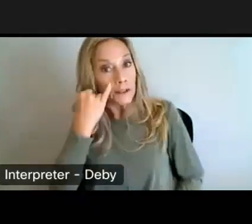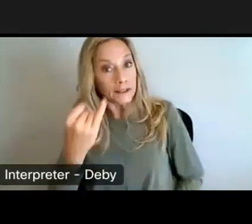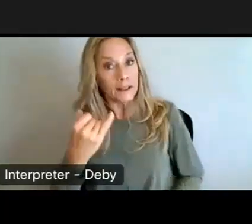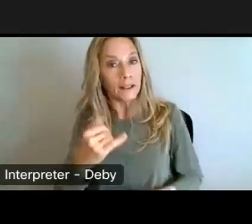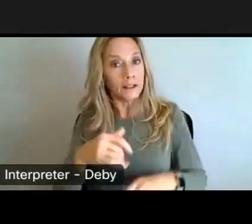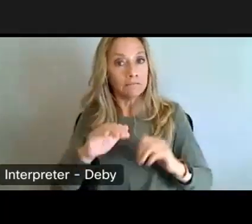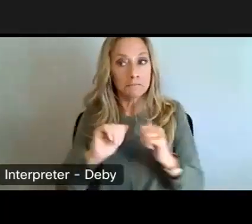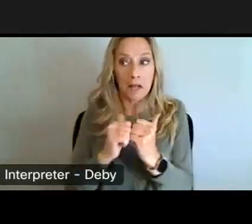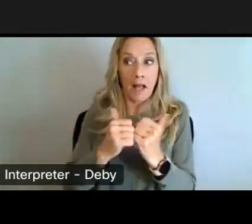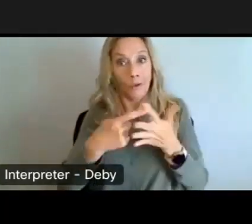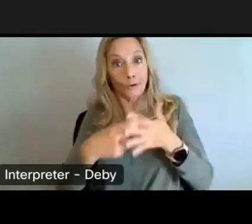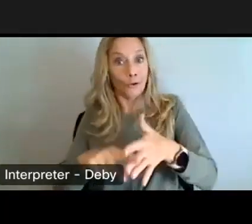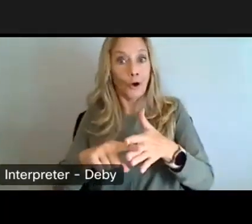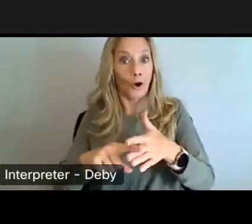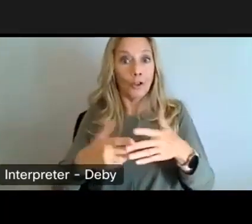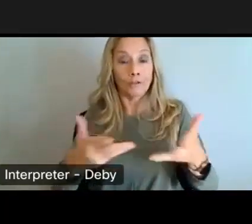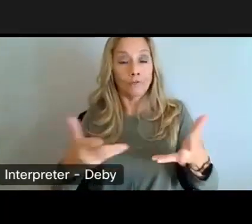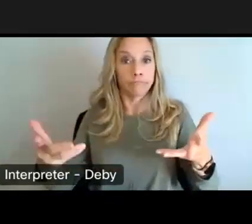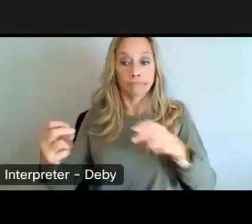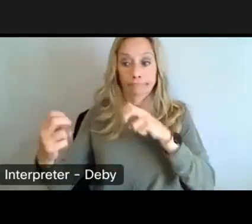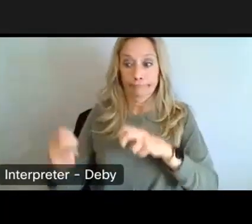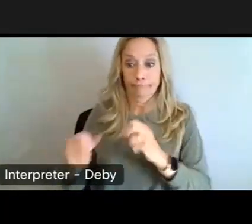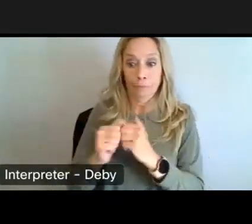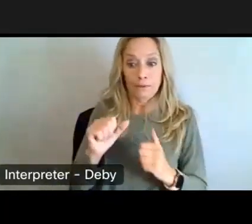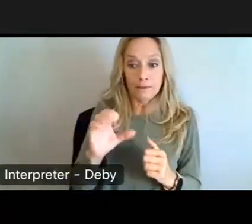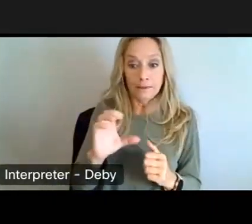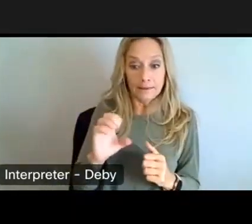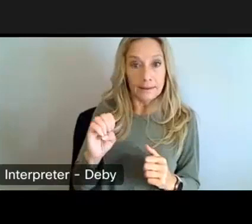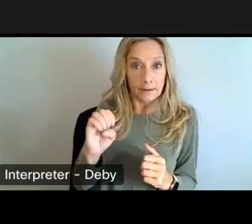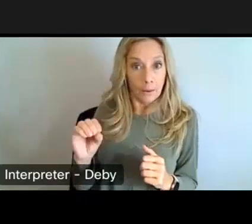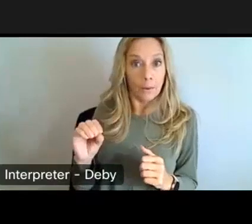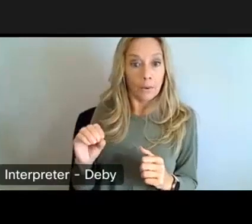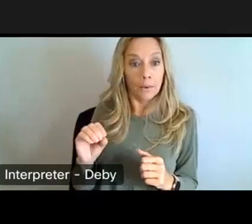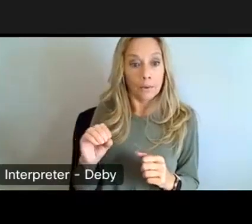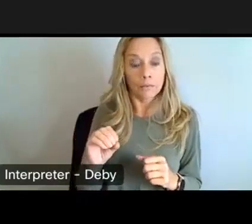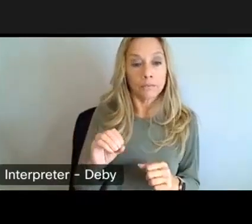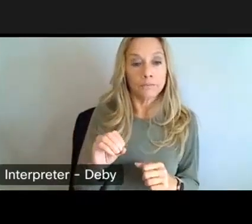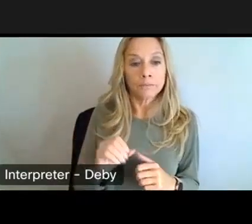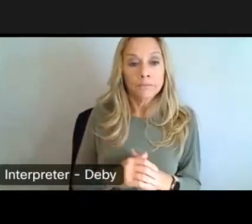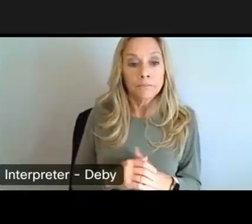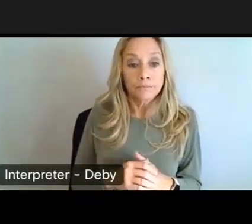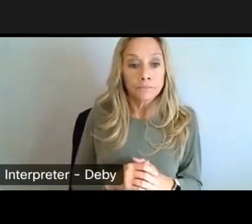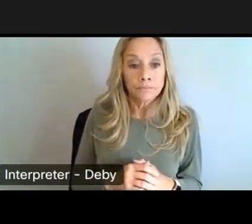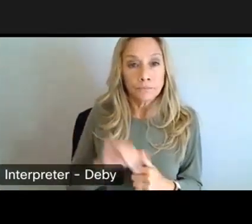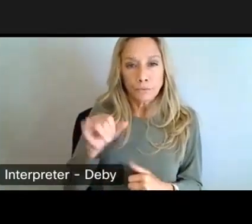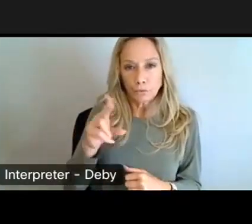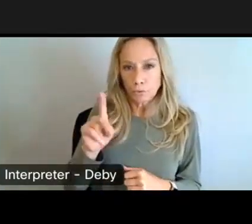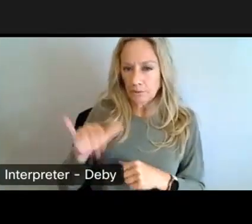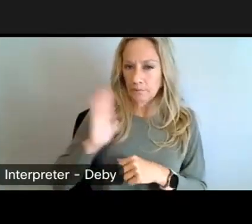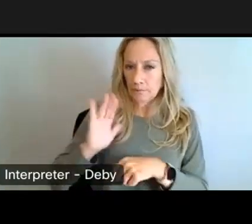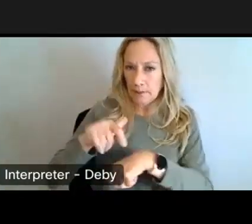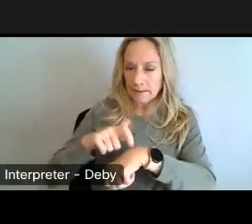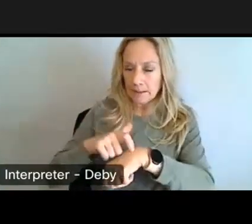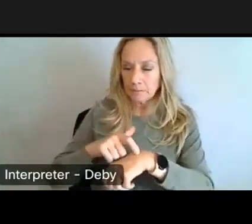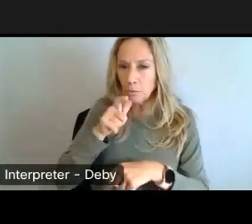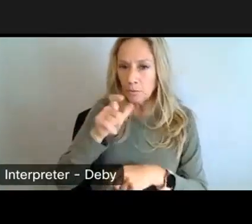it began. And sitting down with the CEO, Judy Otter at the time, we had to say, okay, what does